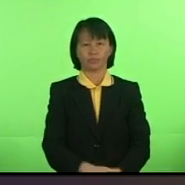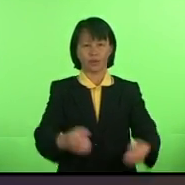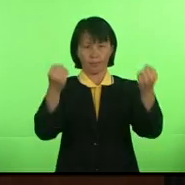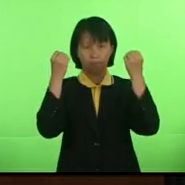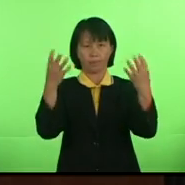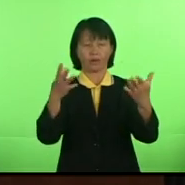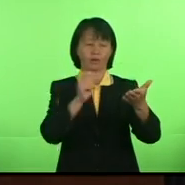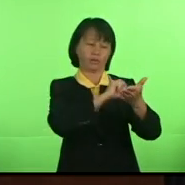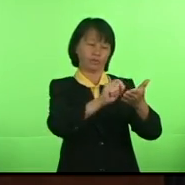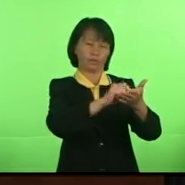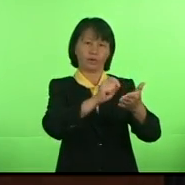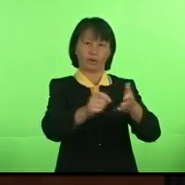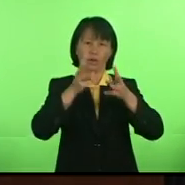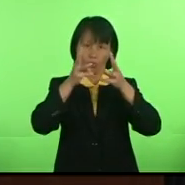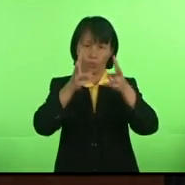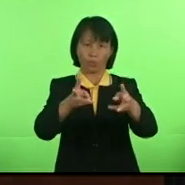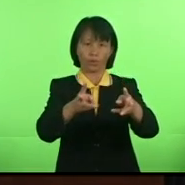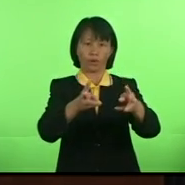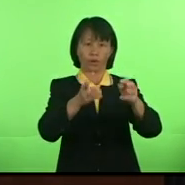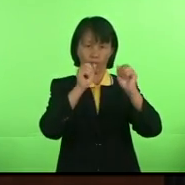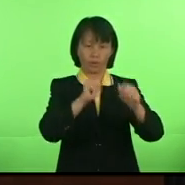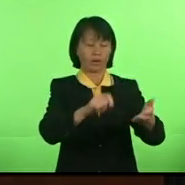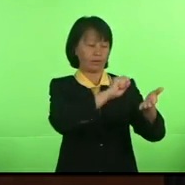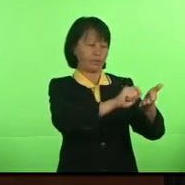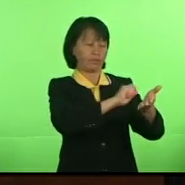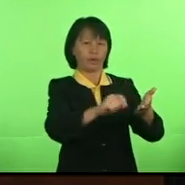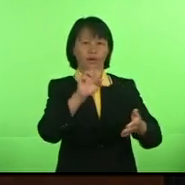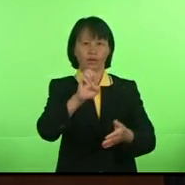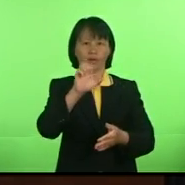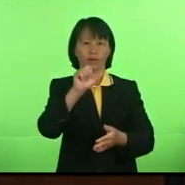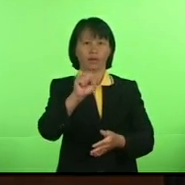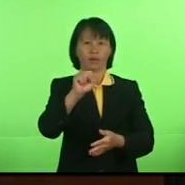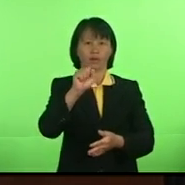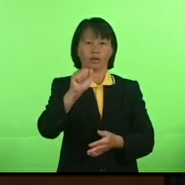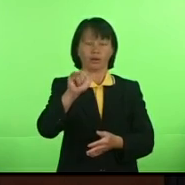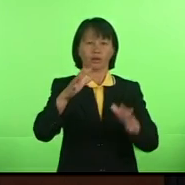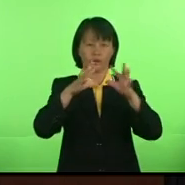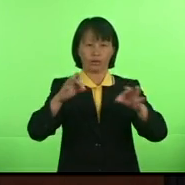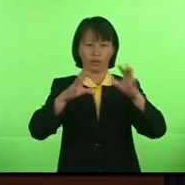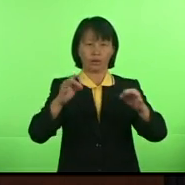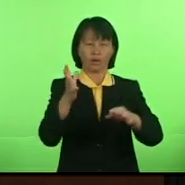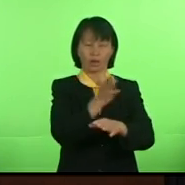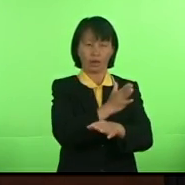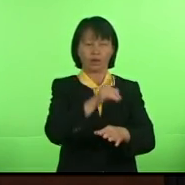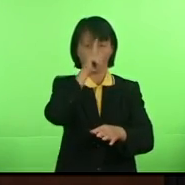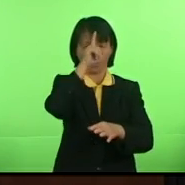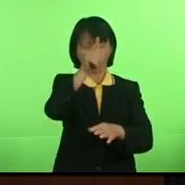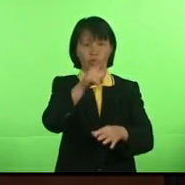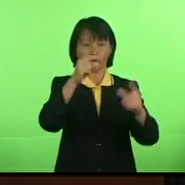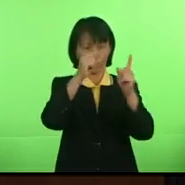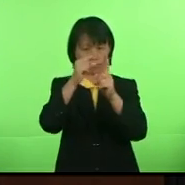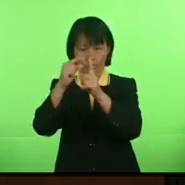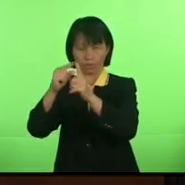many writing strategies you can employ to write an essay, besides making sure the grammar and vocabulary are